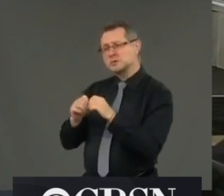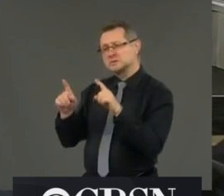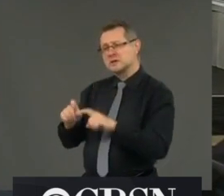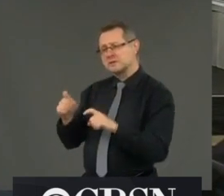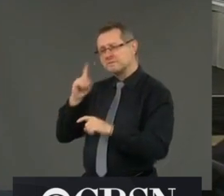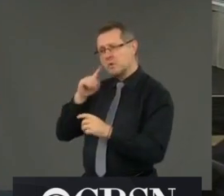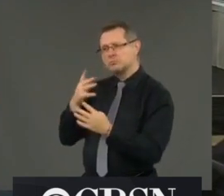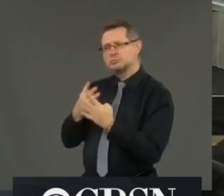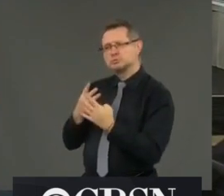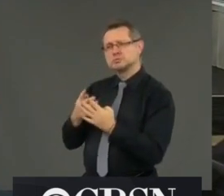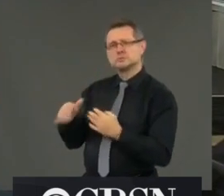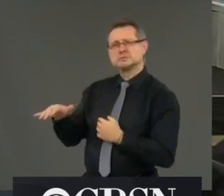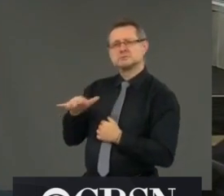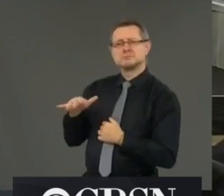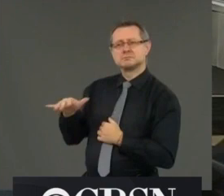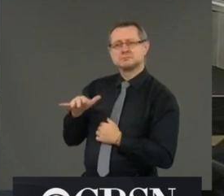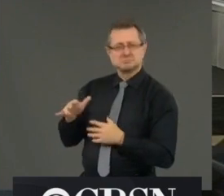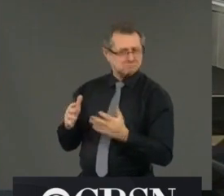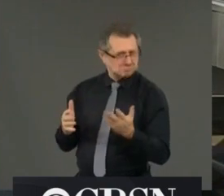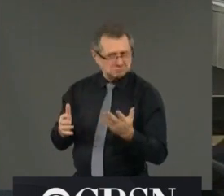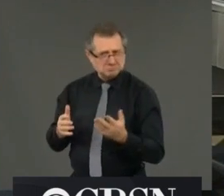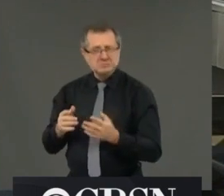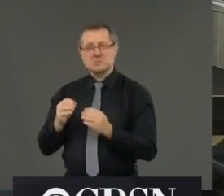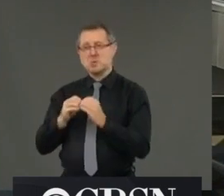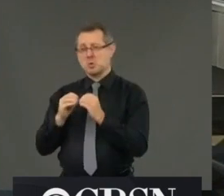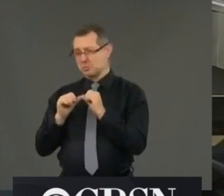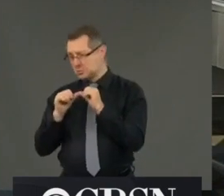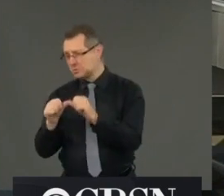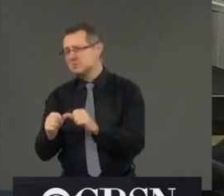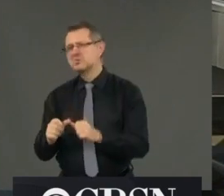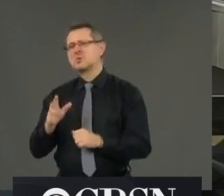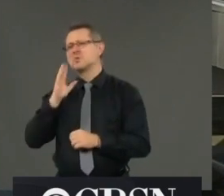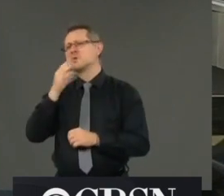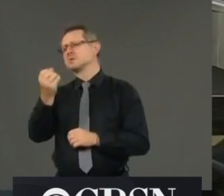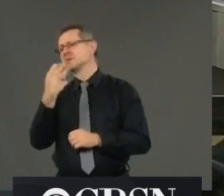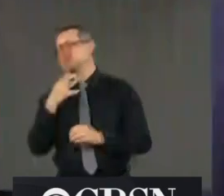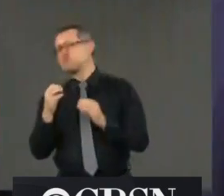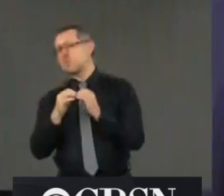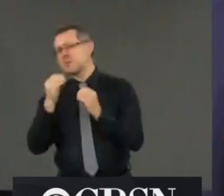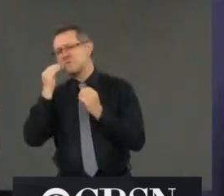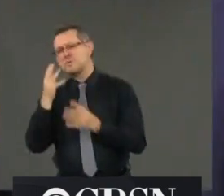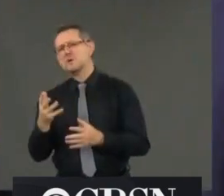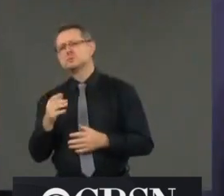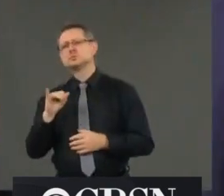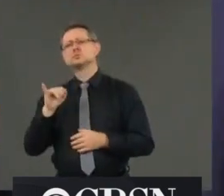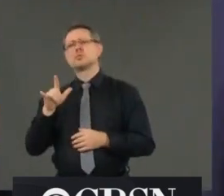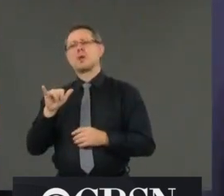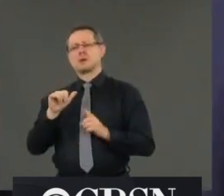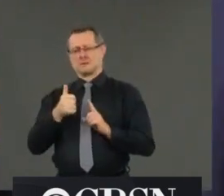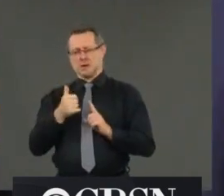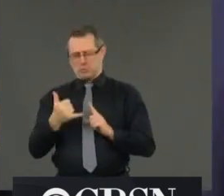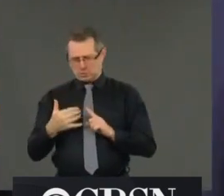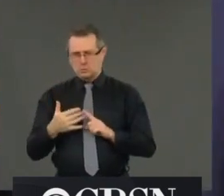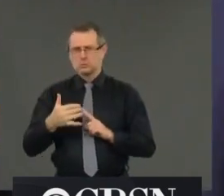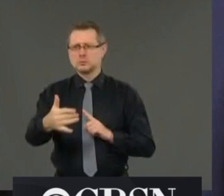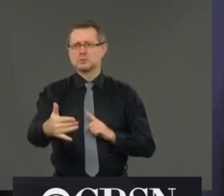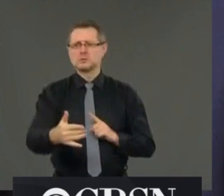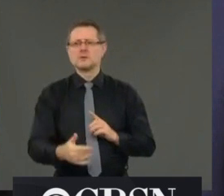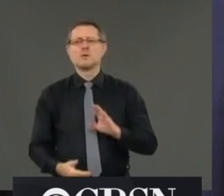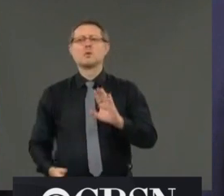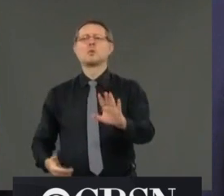that's something that is ongoing, and if you'll release any further information. The most recent data is from July 10th on that. Yeah, let's just make sure we're talking apples and